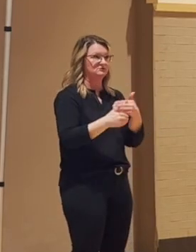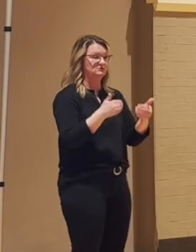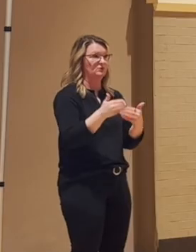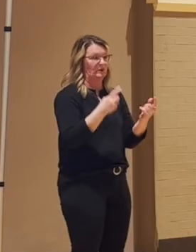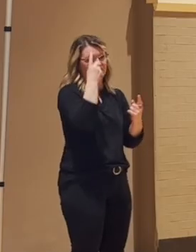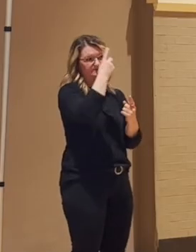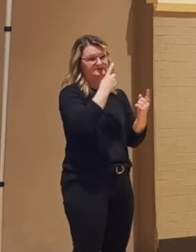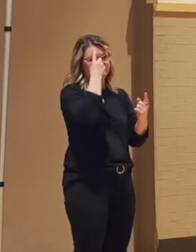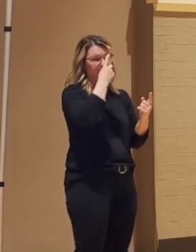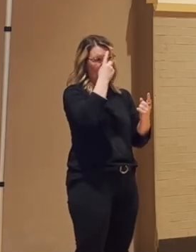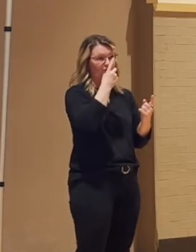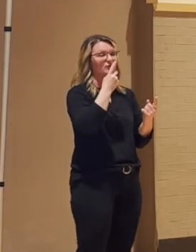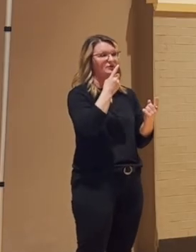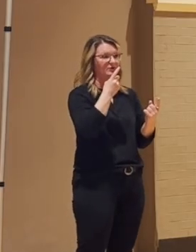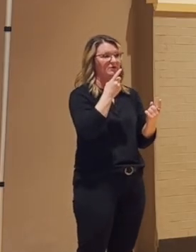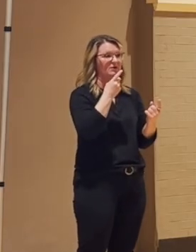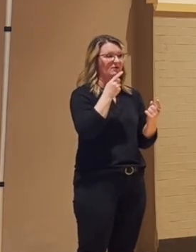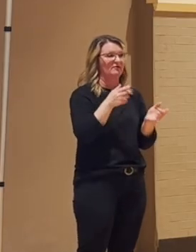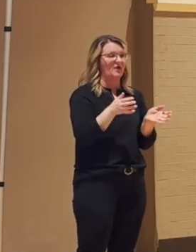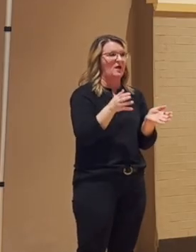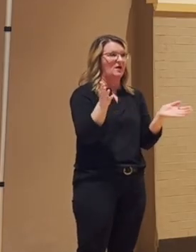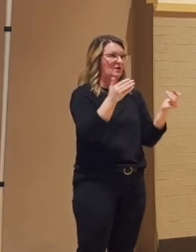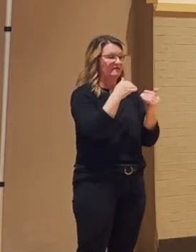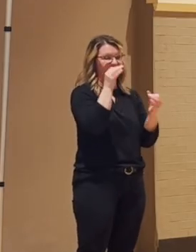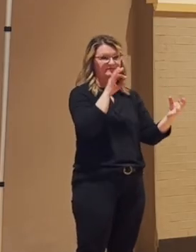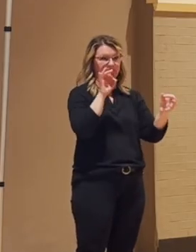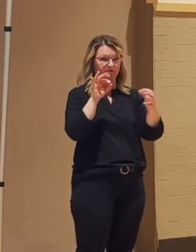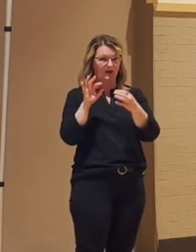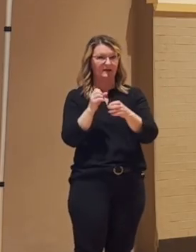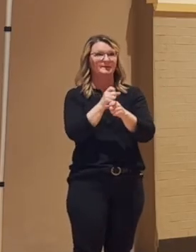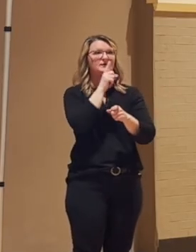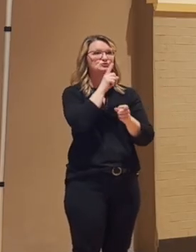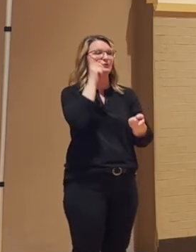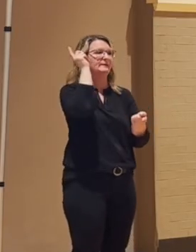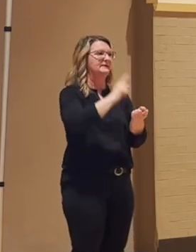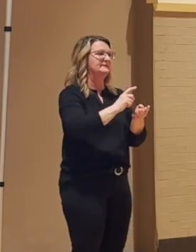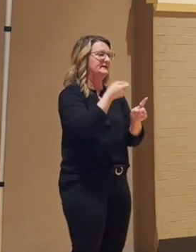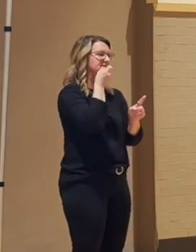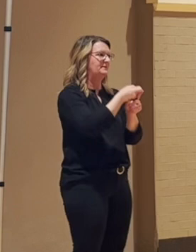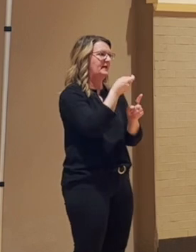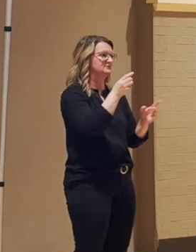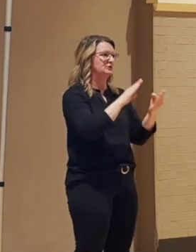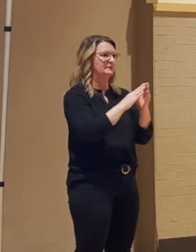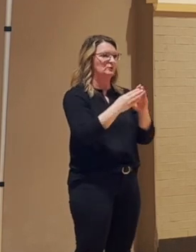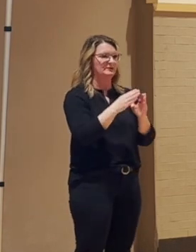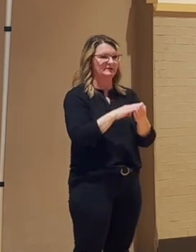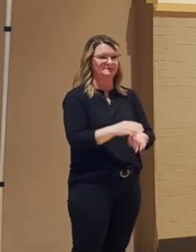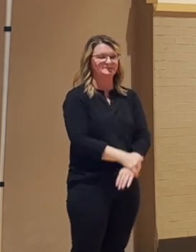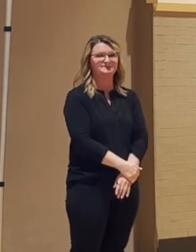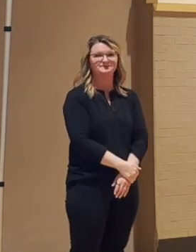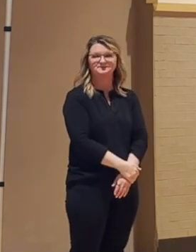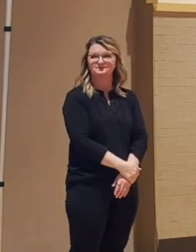into consideration that public input and making sure that we minimize the impact to the community.